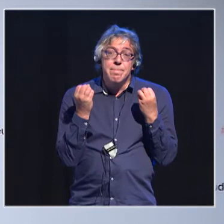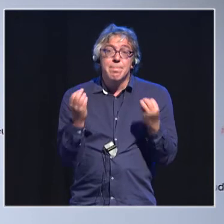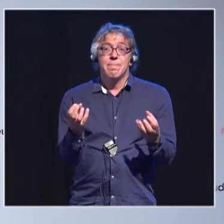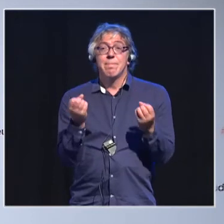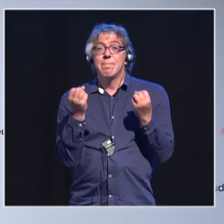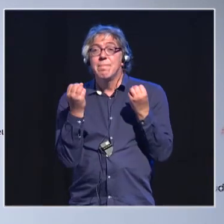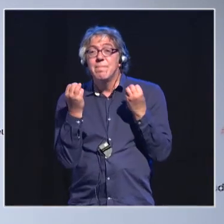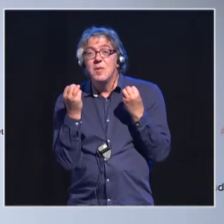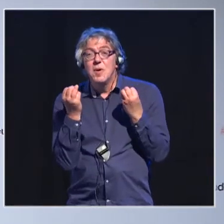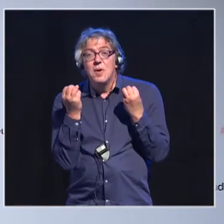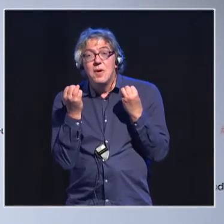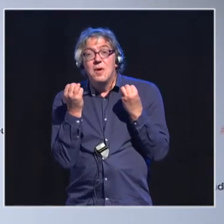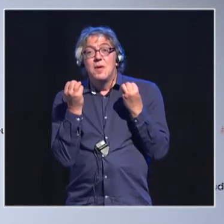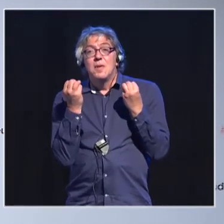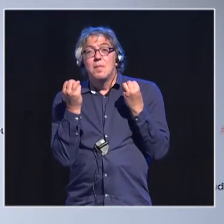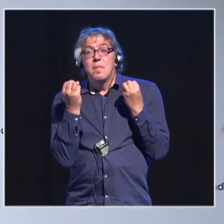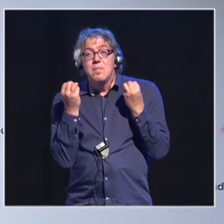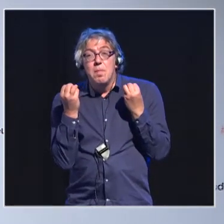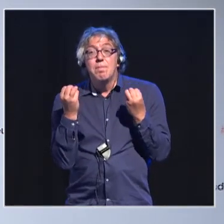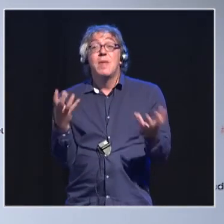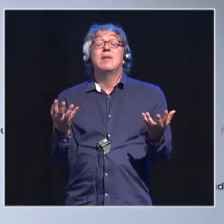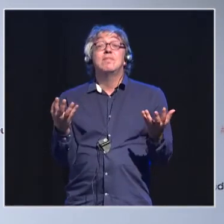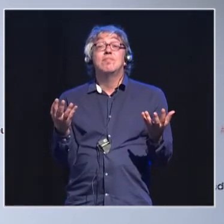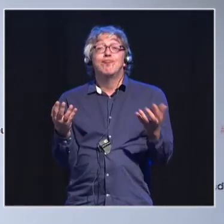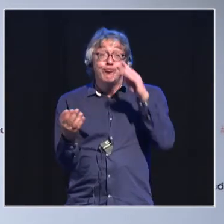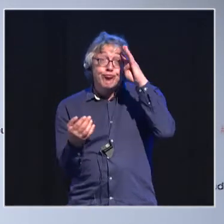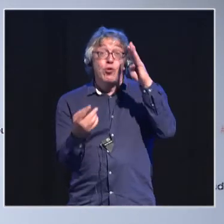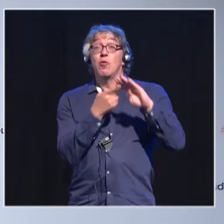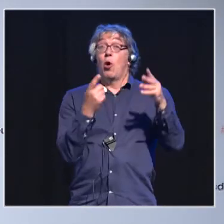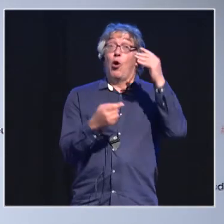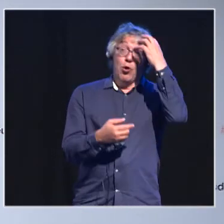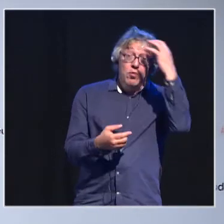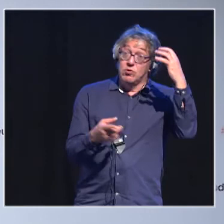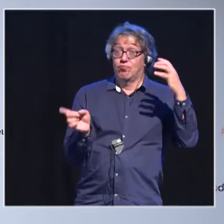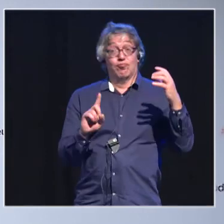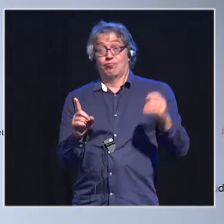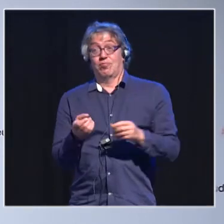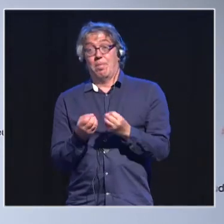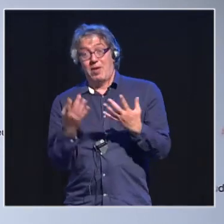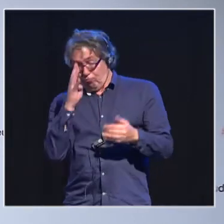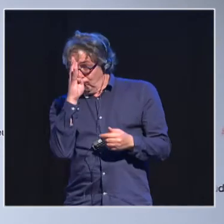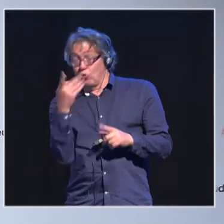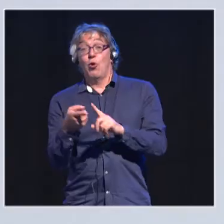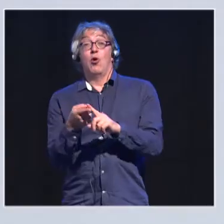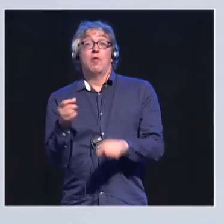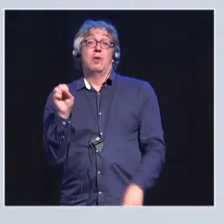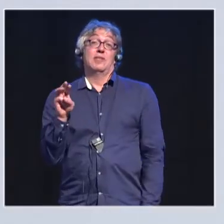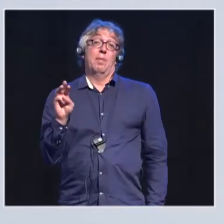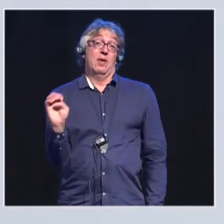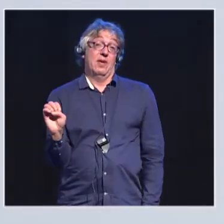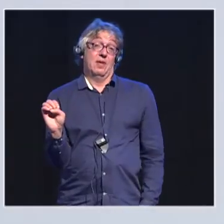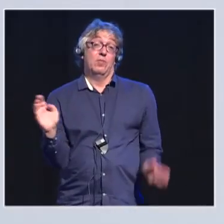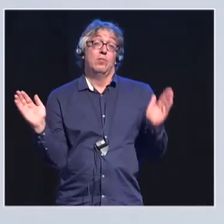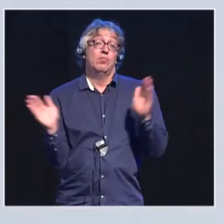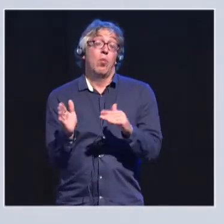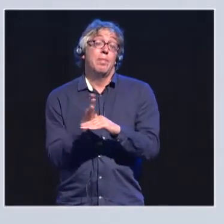are private sector-led. And I must also say that even when we talk about SMEs in Africa, one has to be